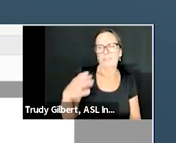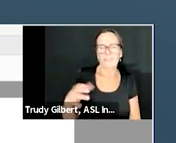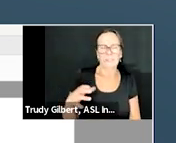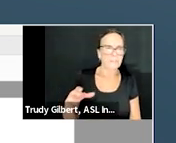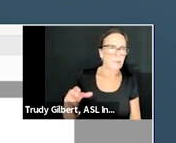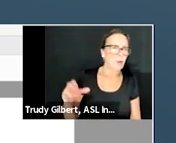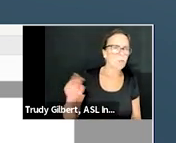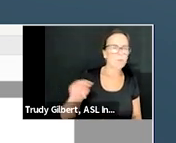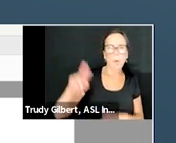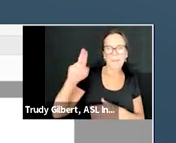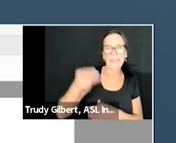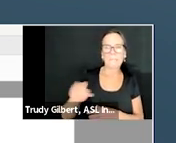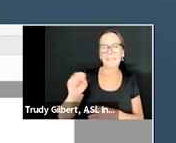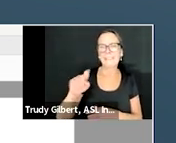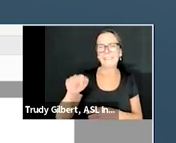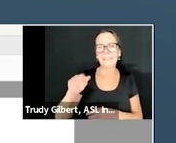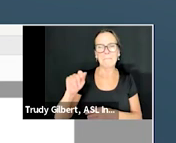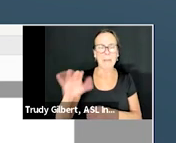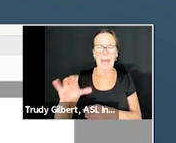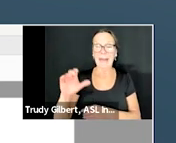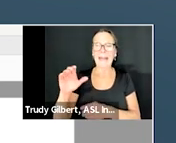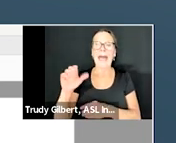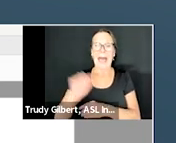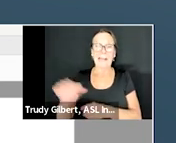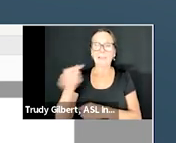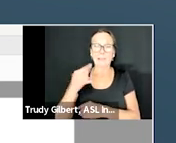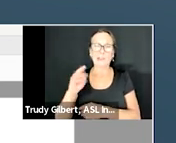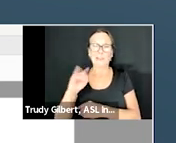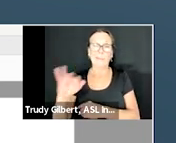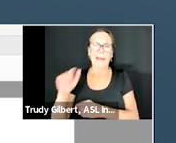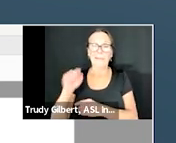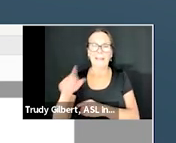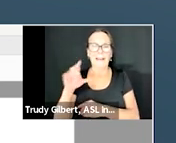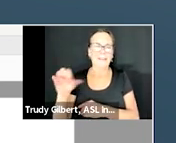northamptoncpac@gmail.com. To join the Google group, that's